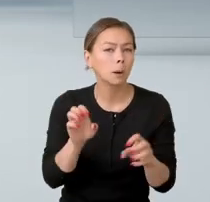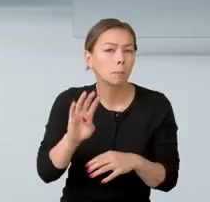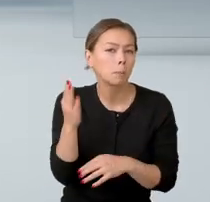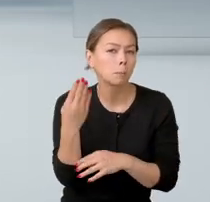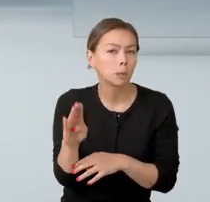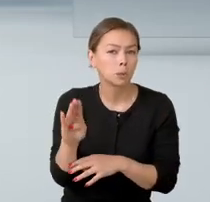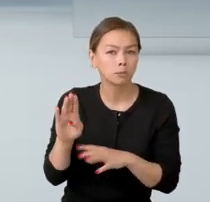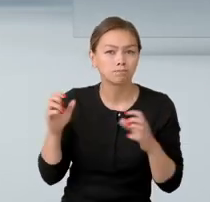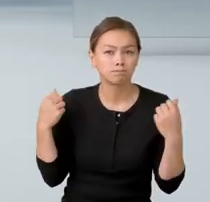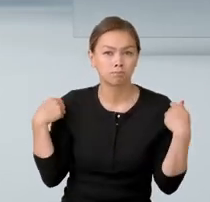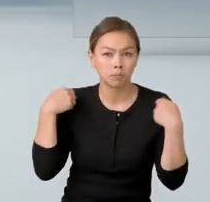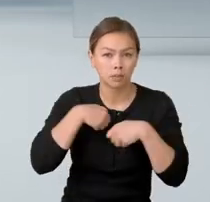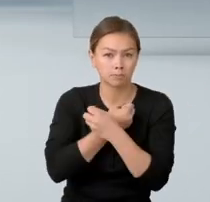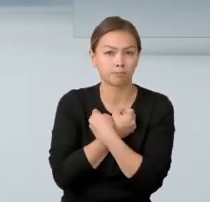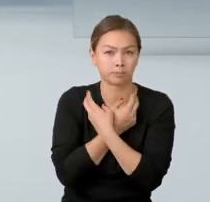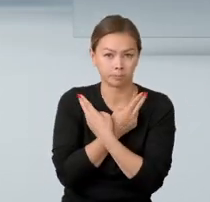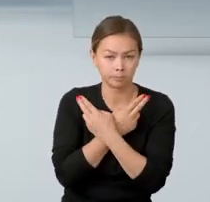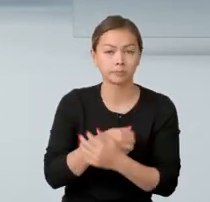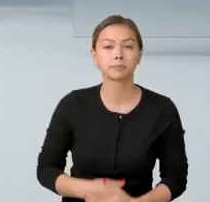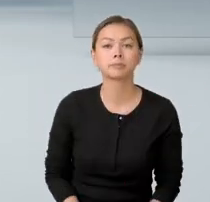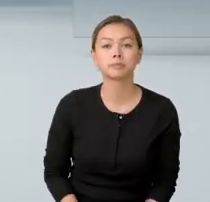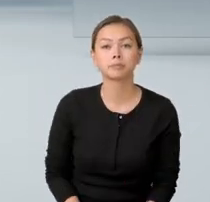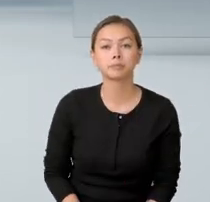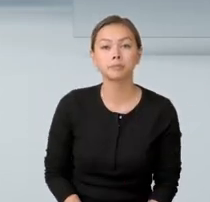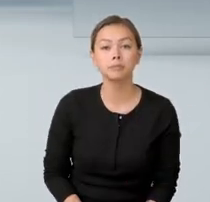wearing a dark blue blazer